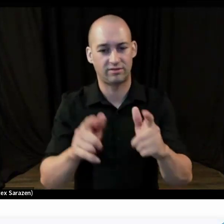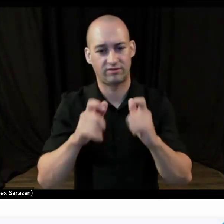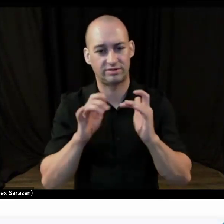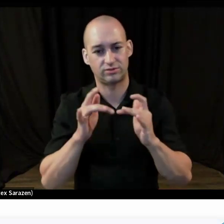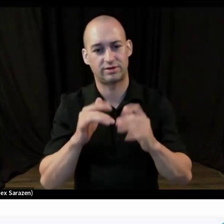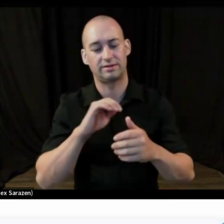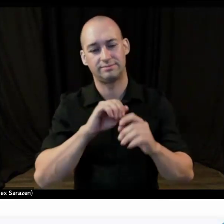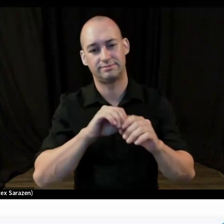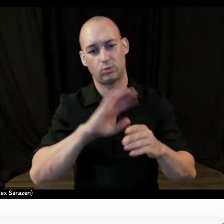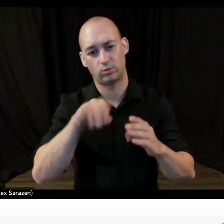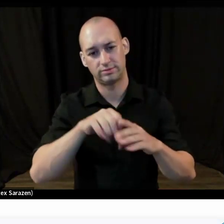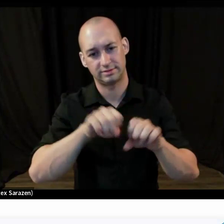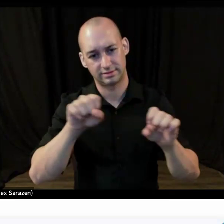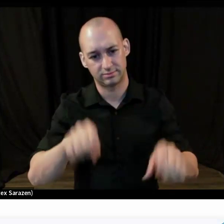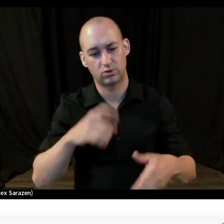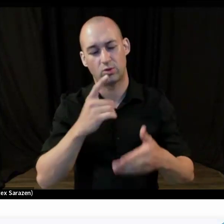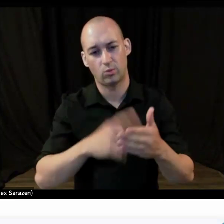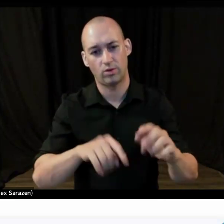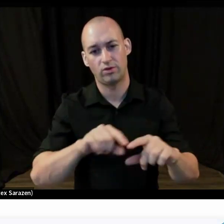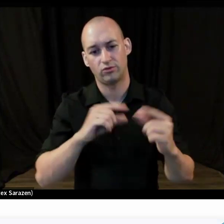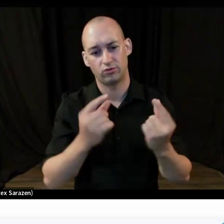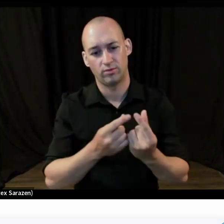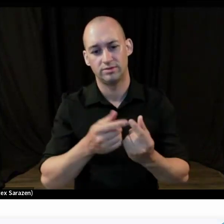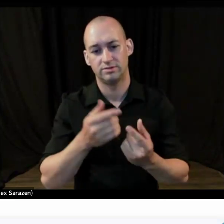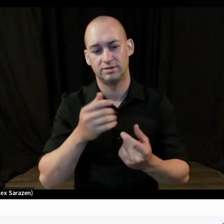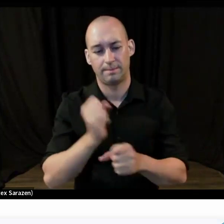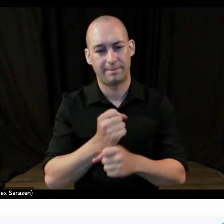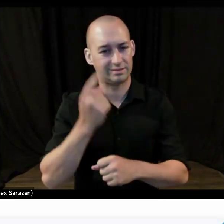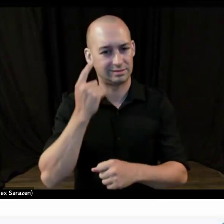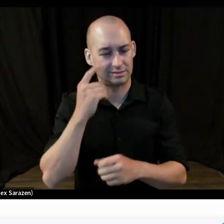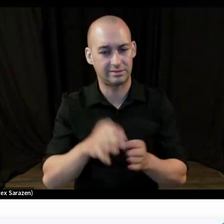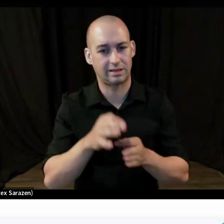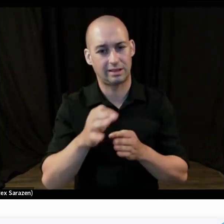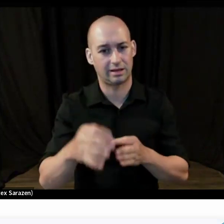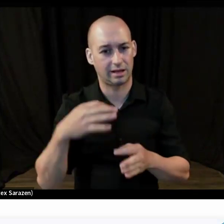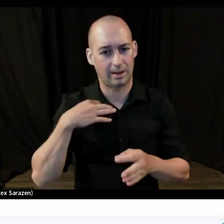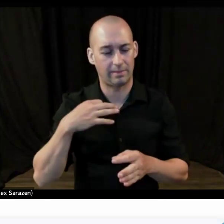what entity will make sense to be the lead applicant for the State Digital Capacity Program.